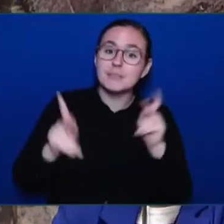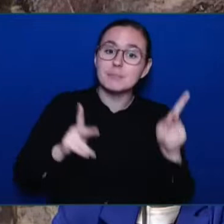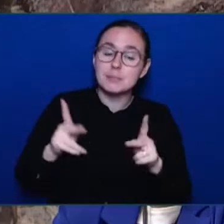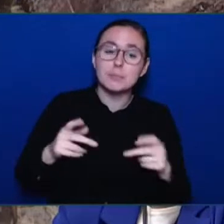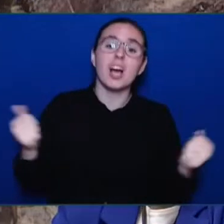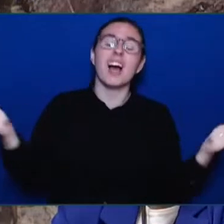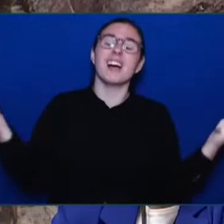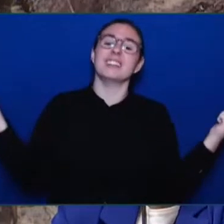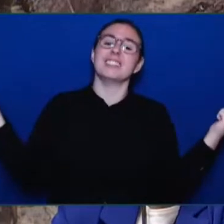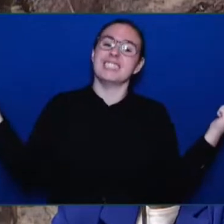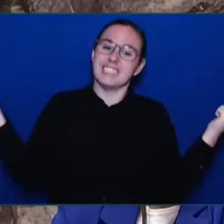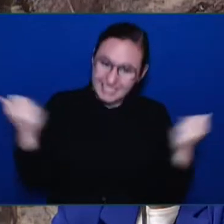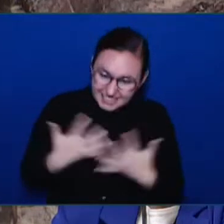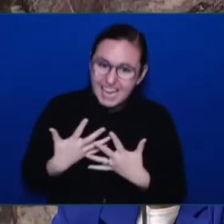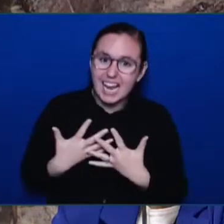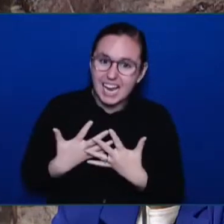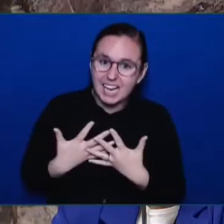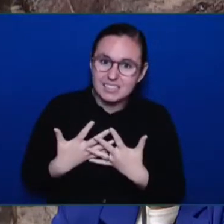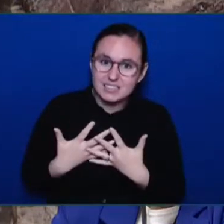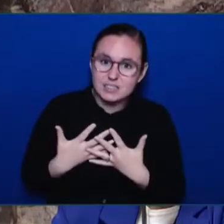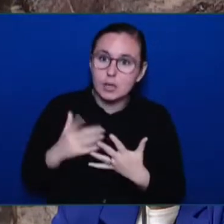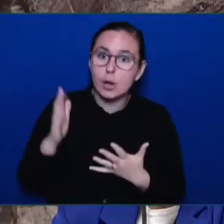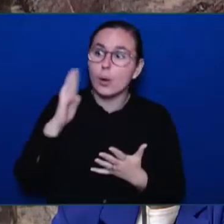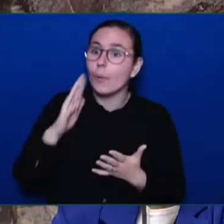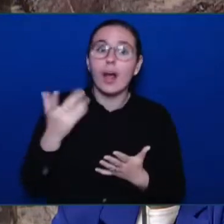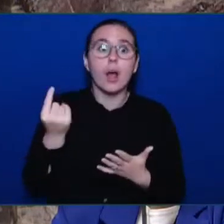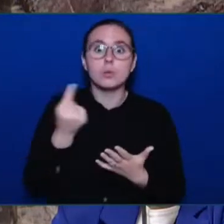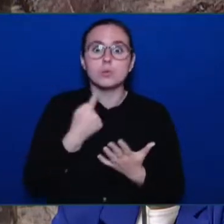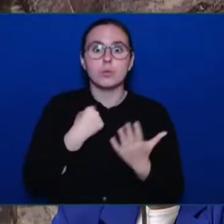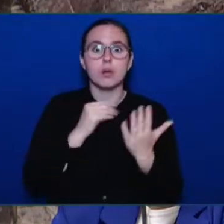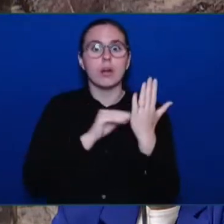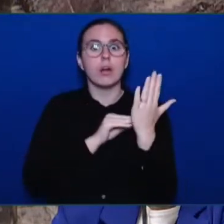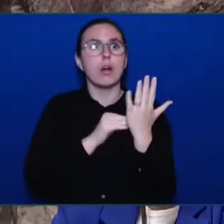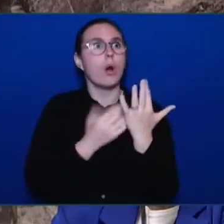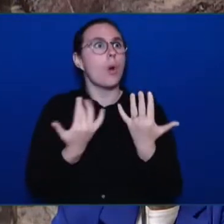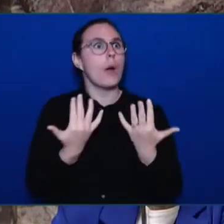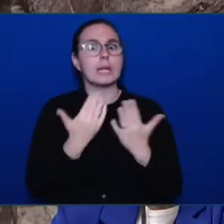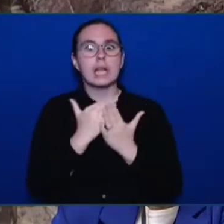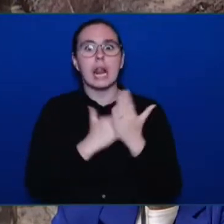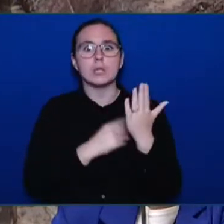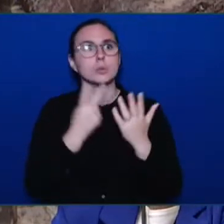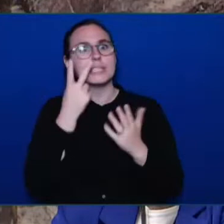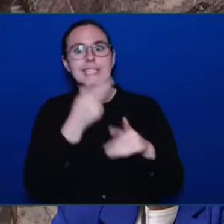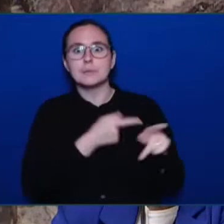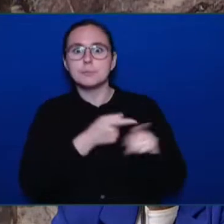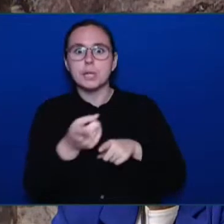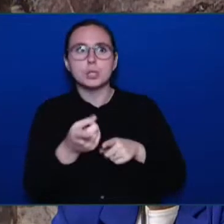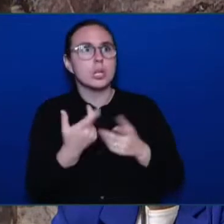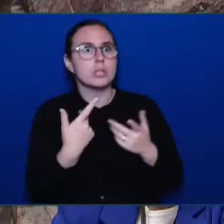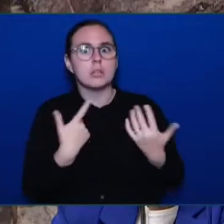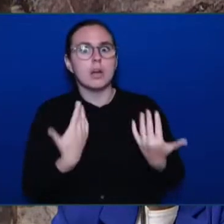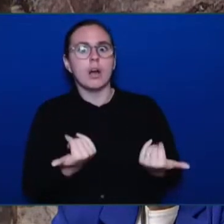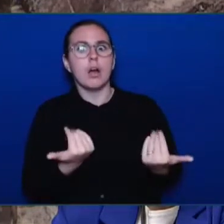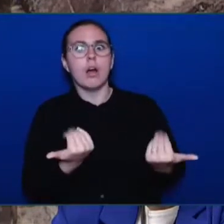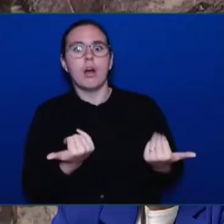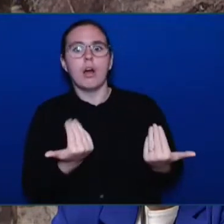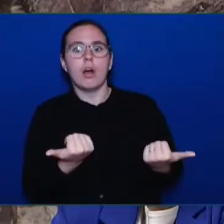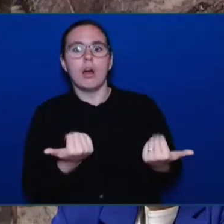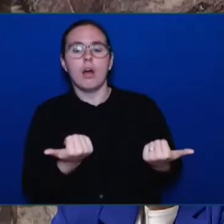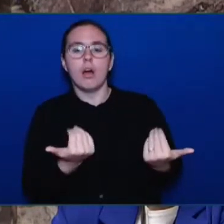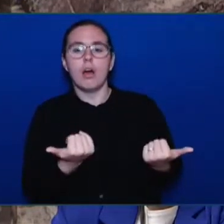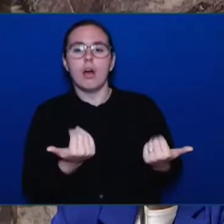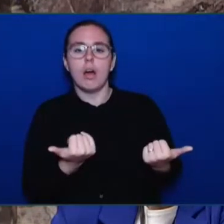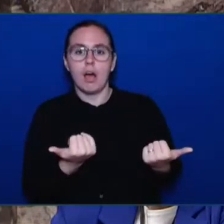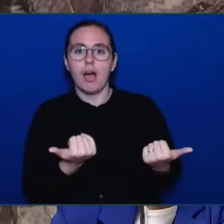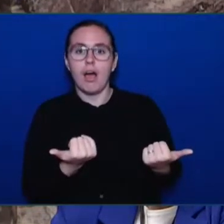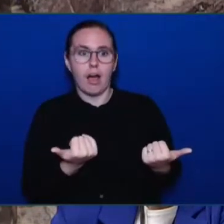of a specialist, that they're going to be one of the people who face a tsunami of late-stage cancer cases. And what does this